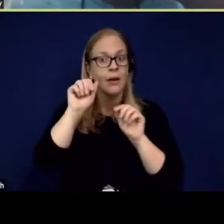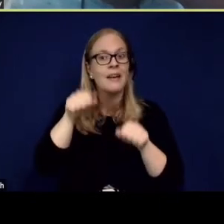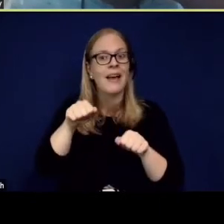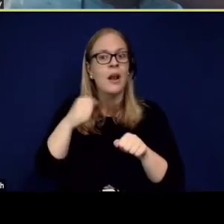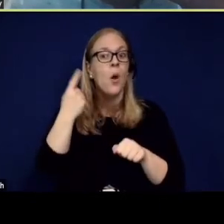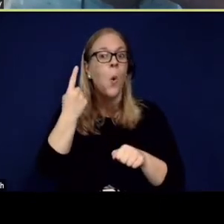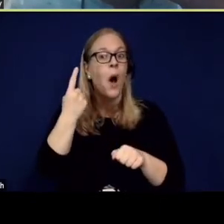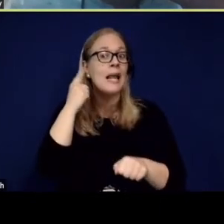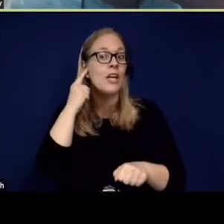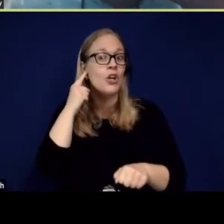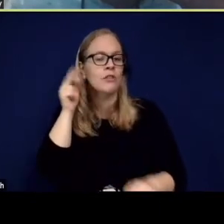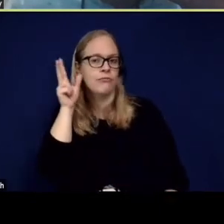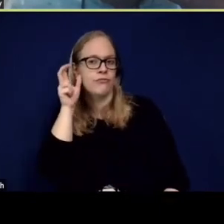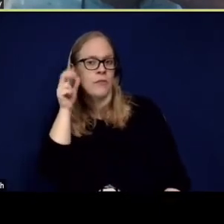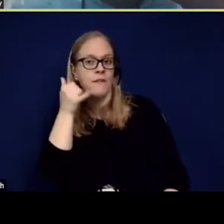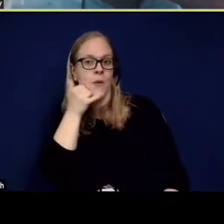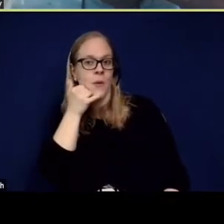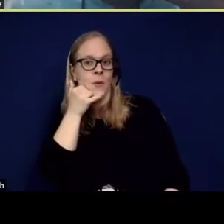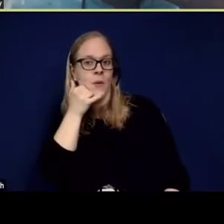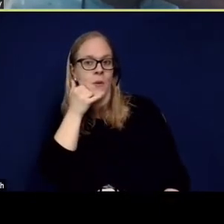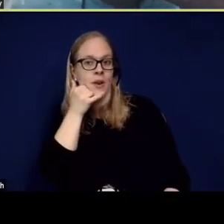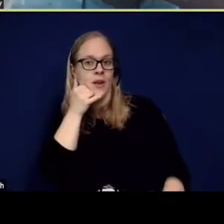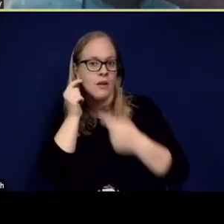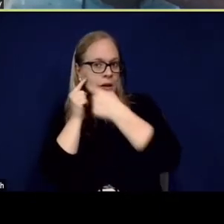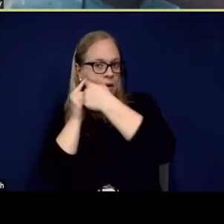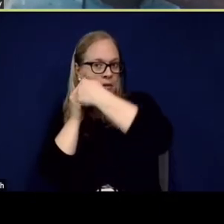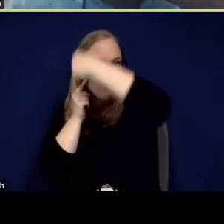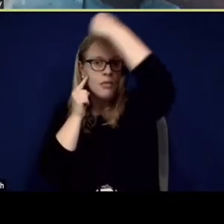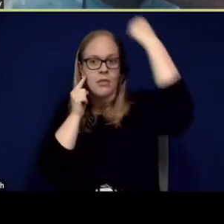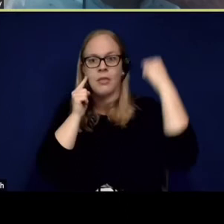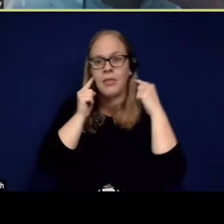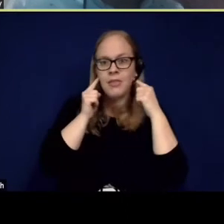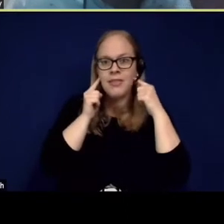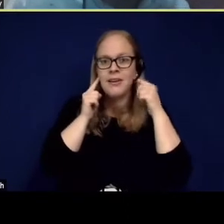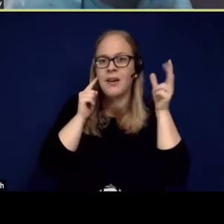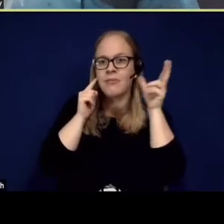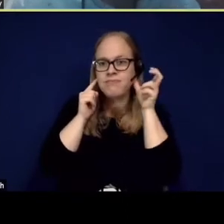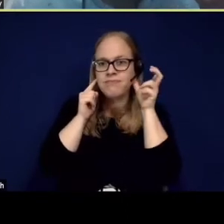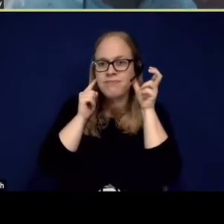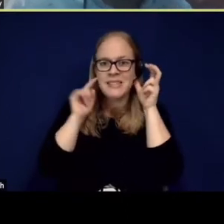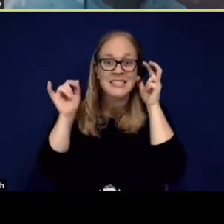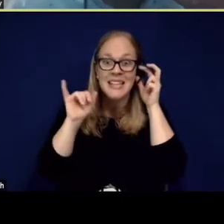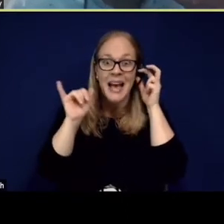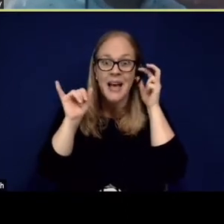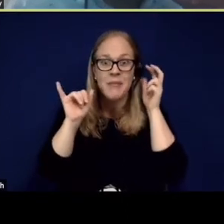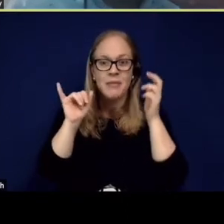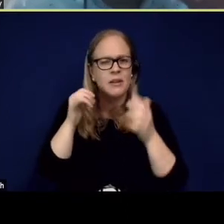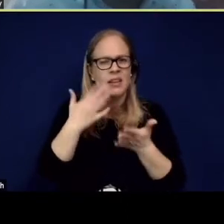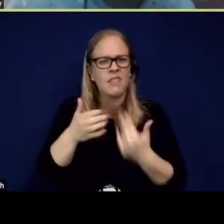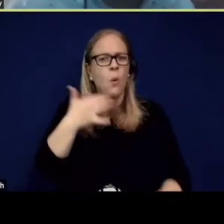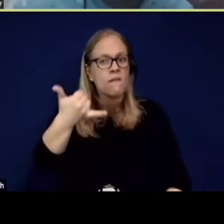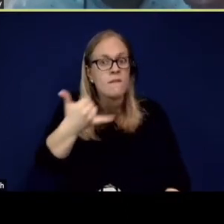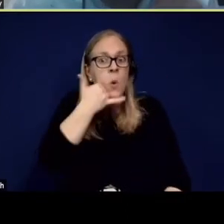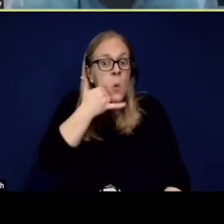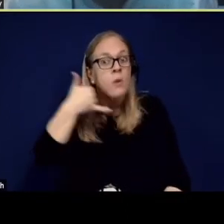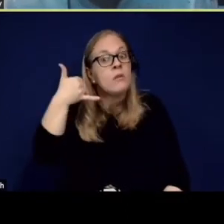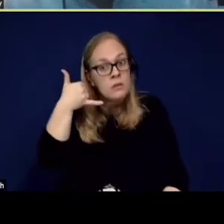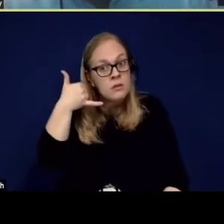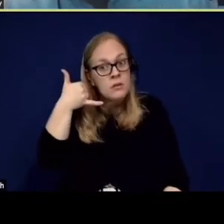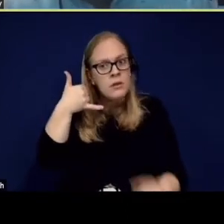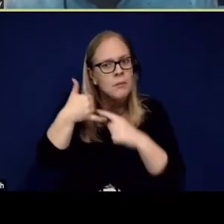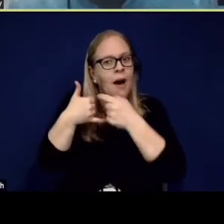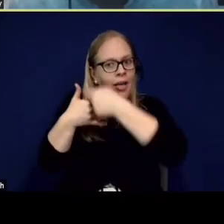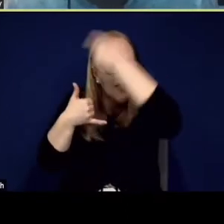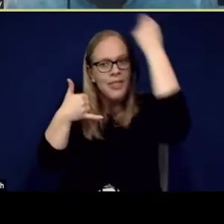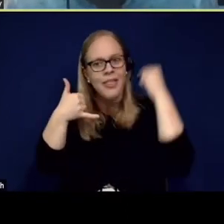and it could send wirelessly right through or around your head to the other hearing aid. So you could actually hear a phone through both hearing aids. Or